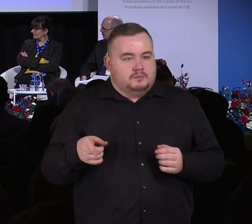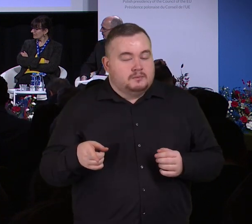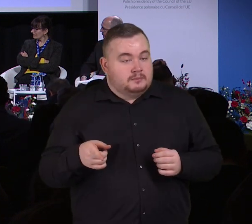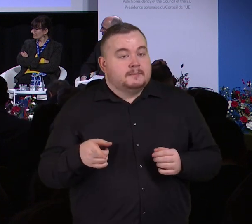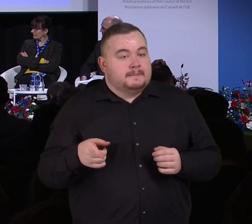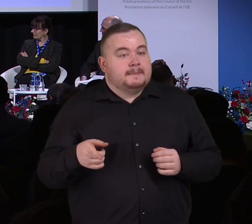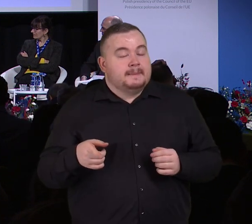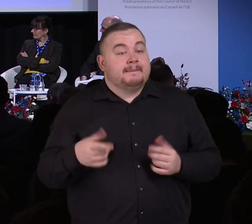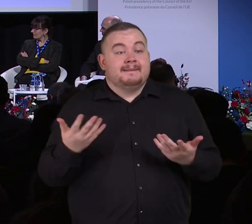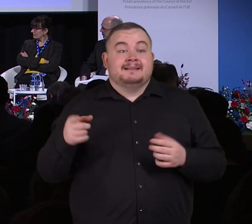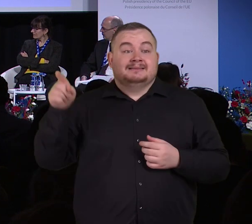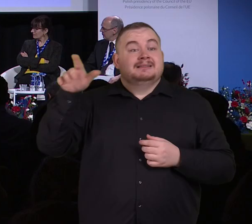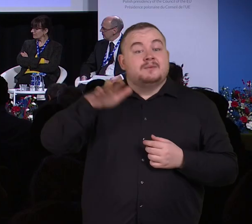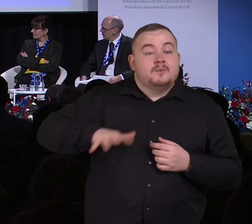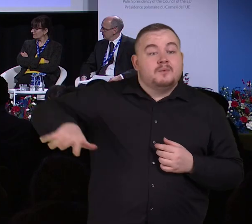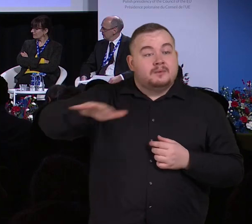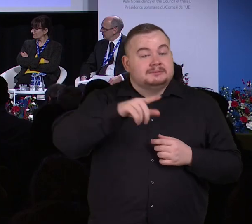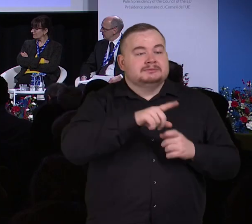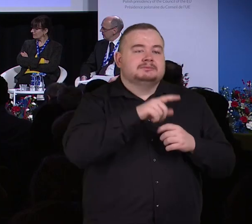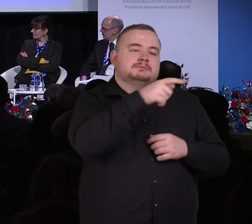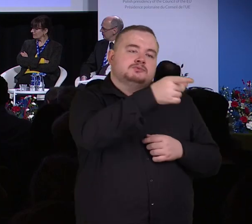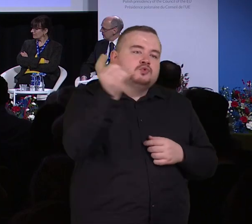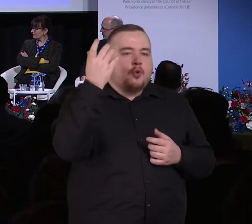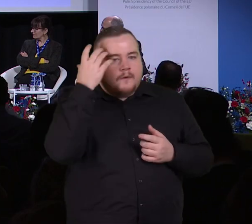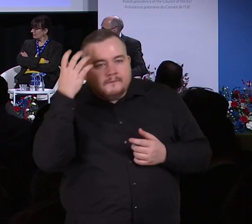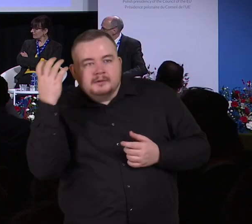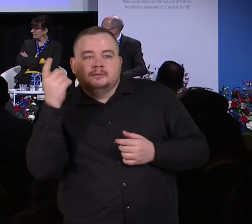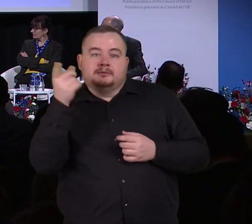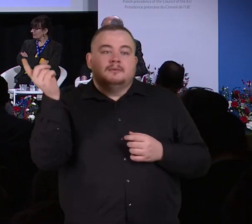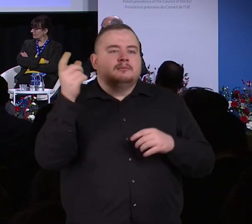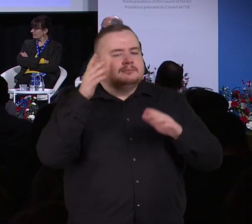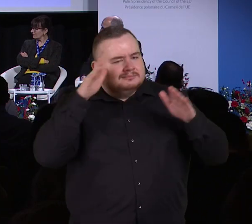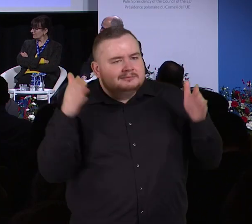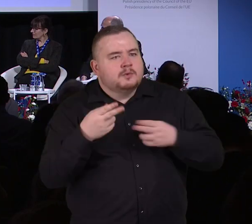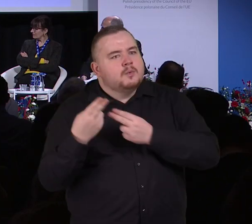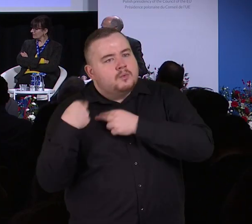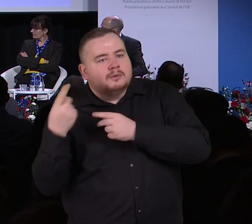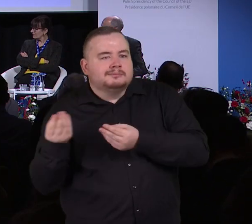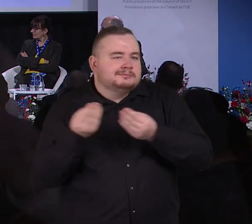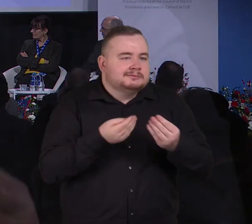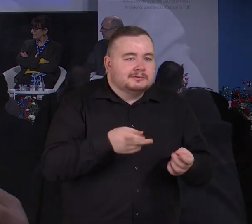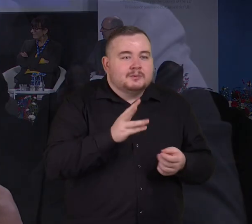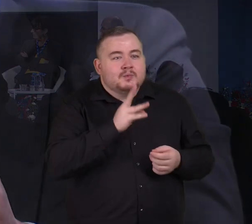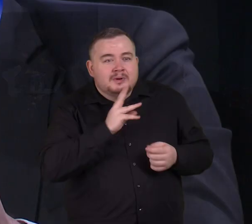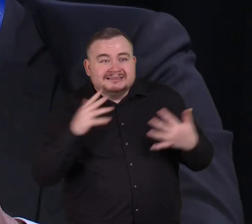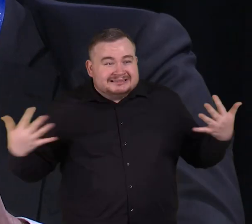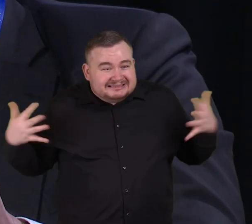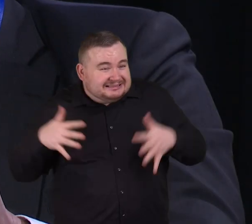were responsible for water supply and water infrastructure, were not able to